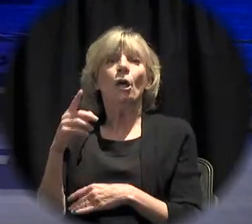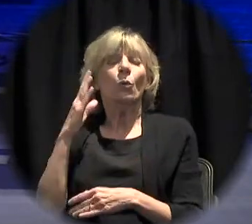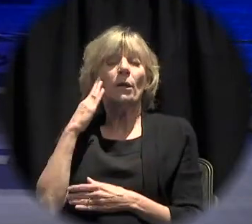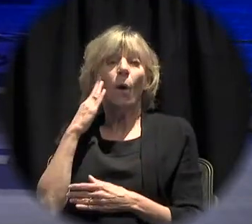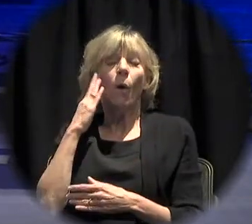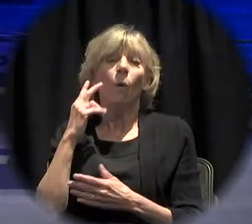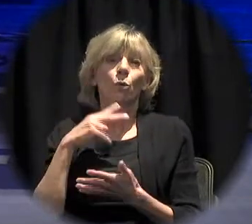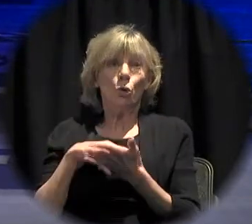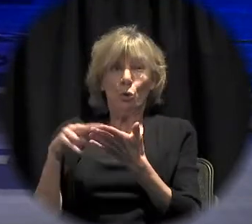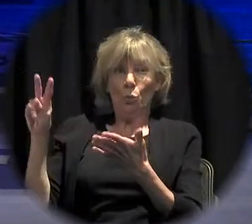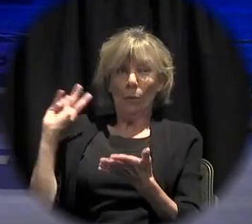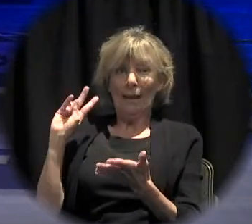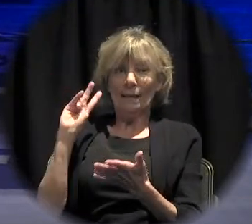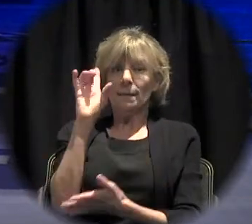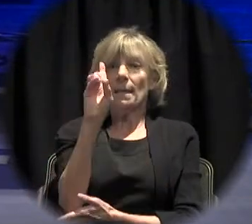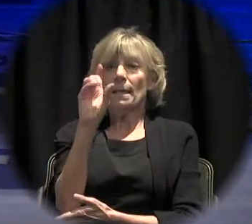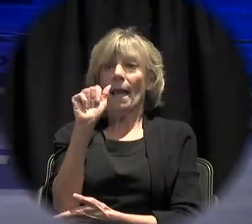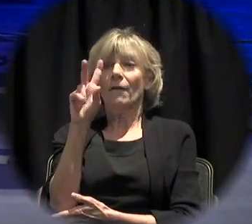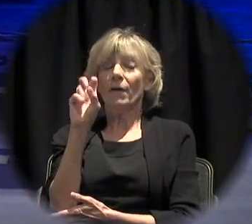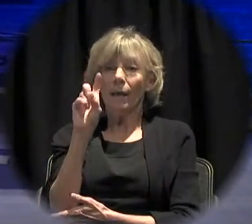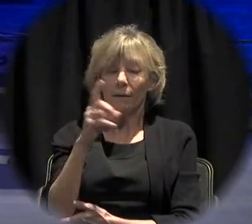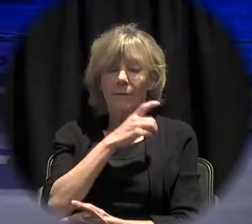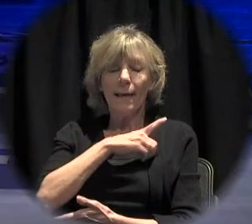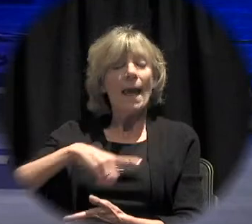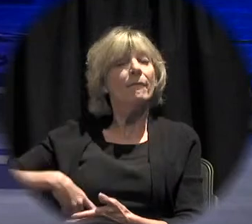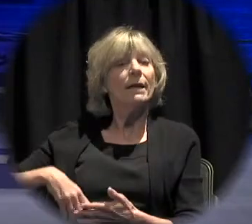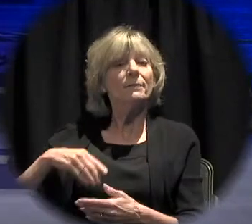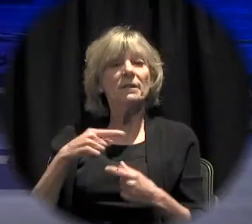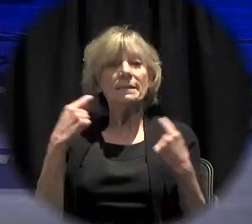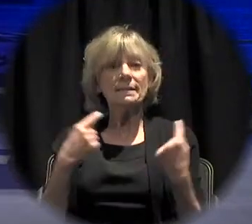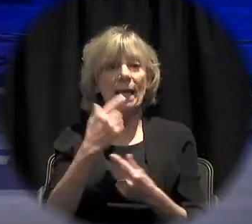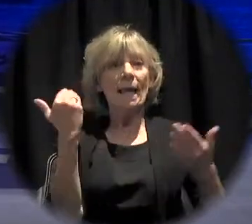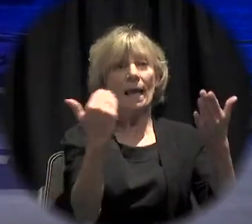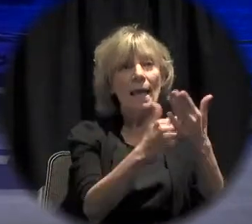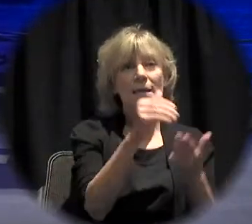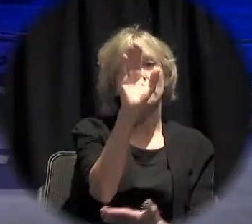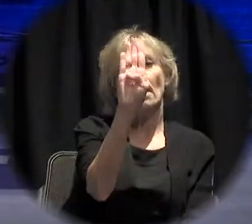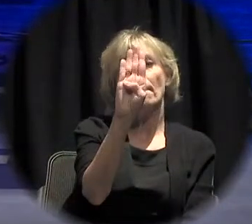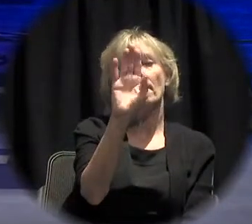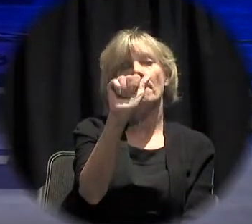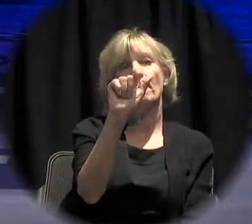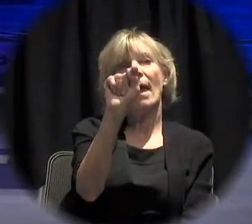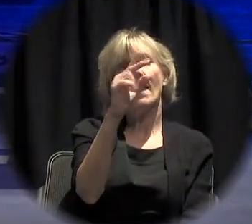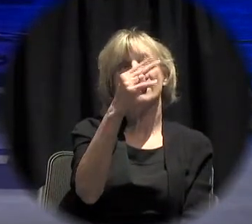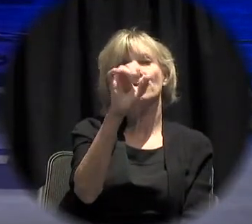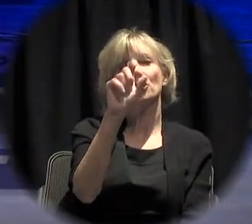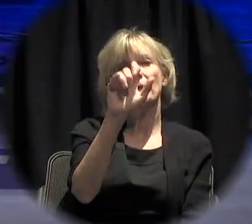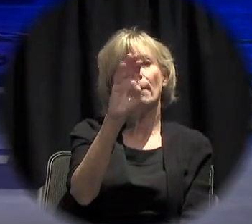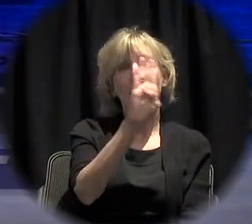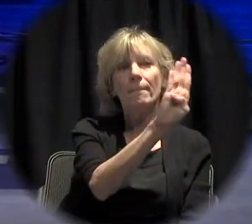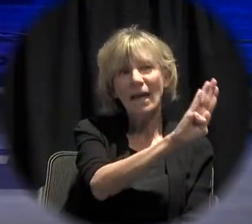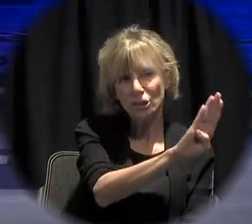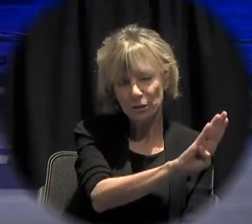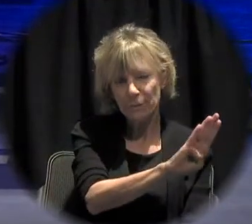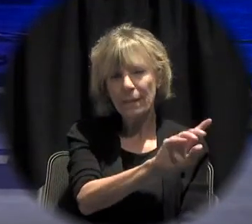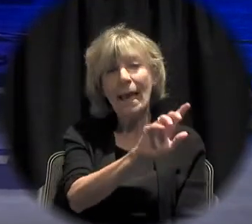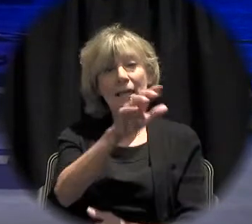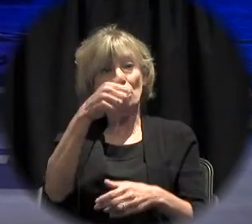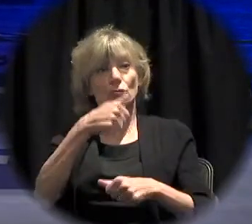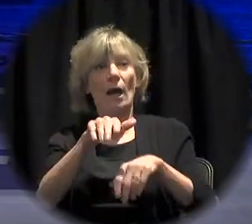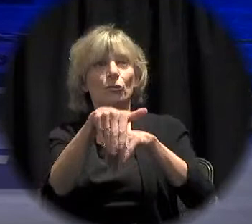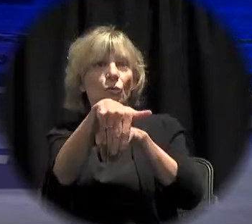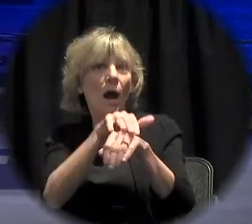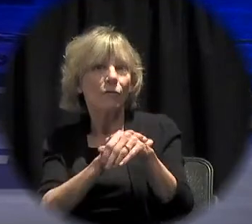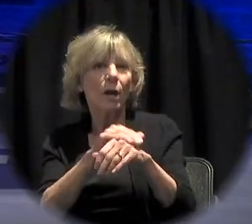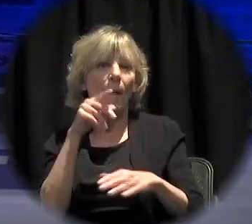Bathsheba and how he tried to cover it up by murdering her husband. We